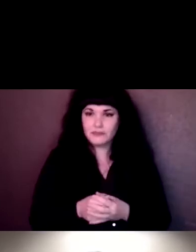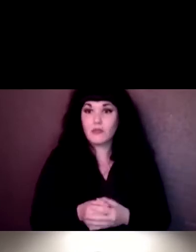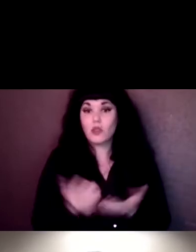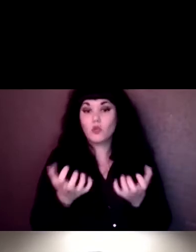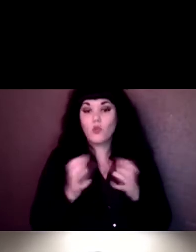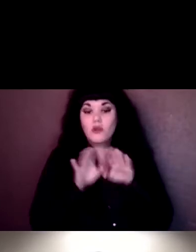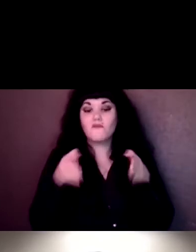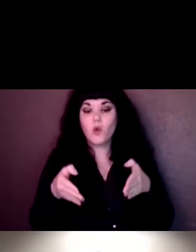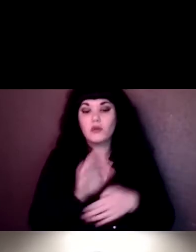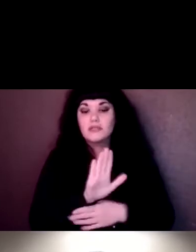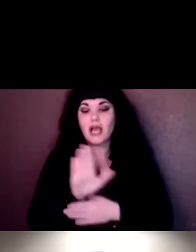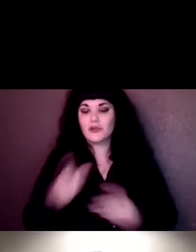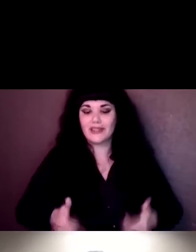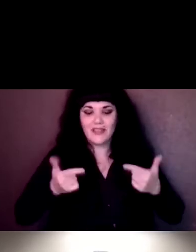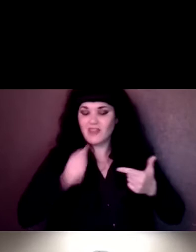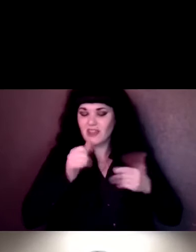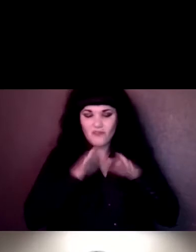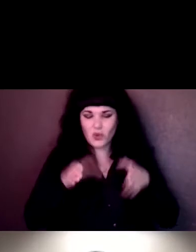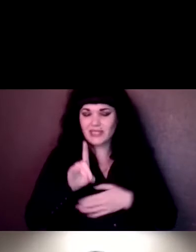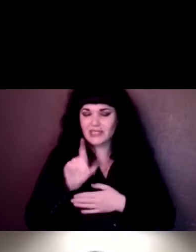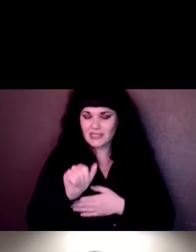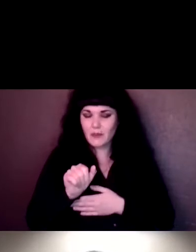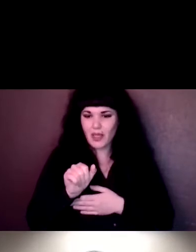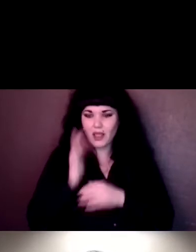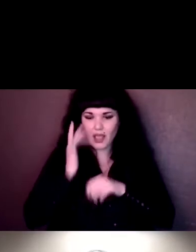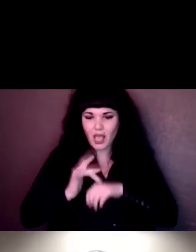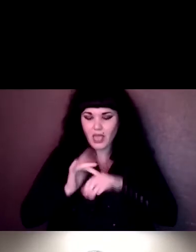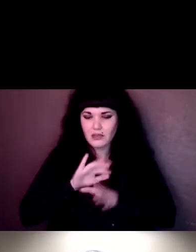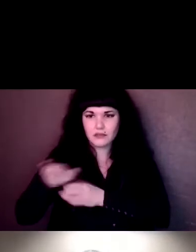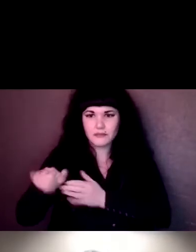your living, not on the disability itself.